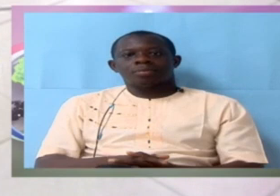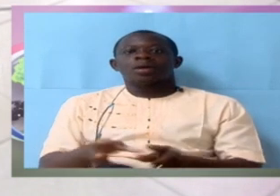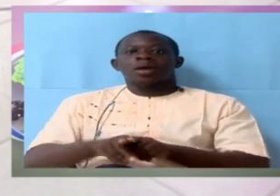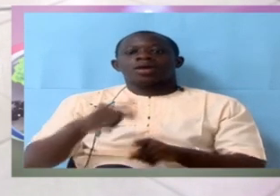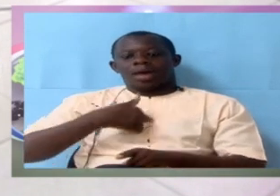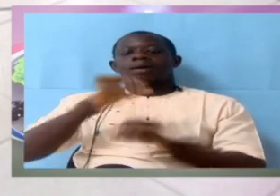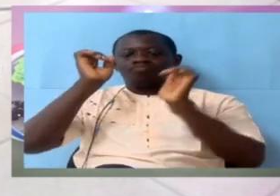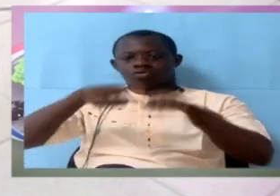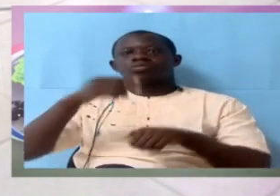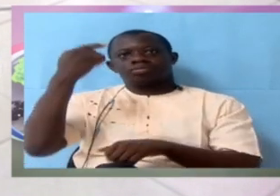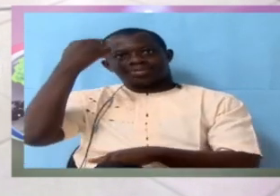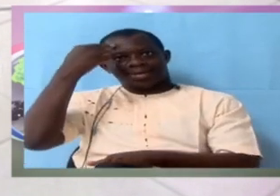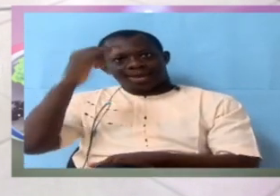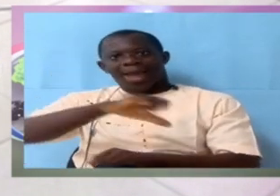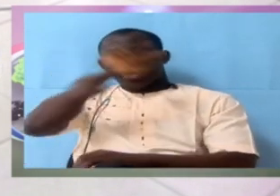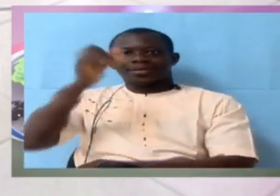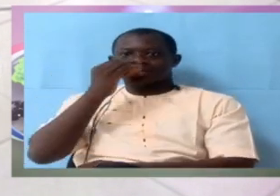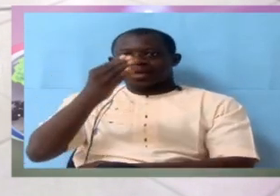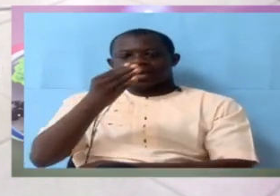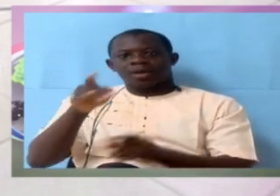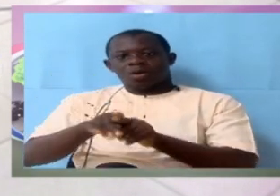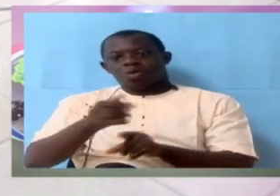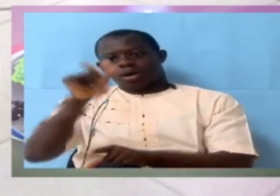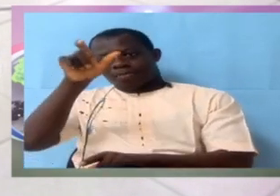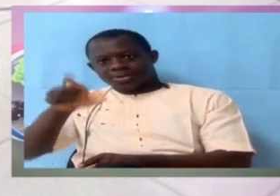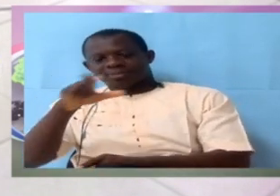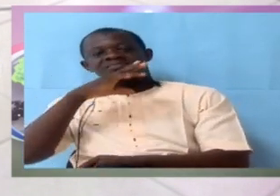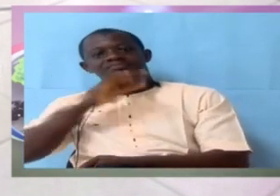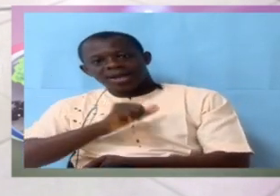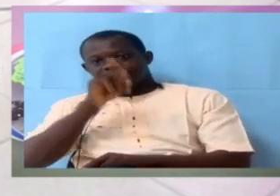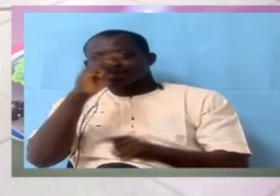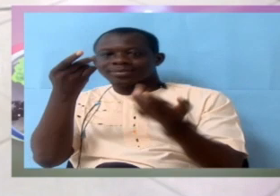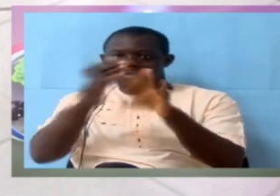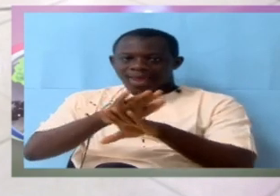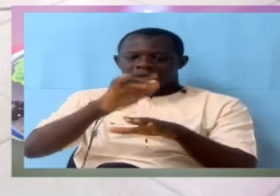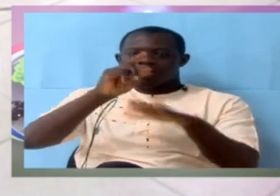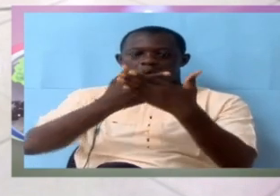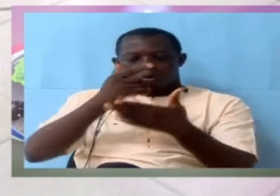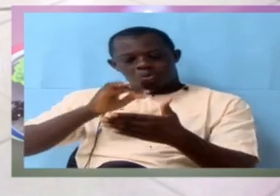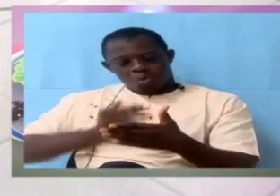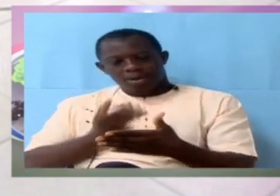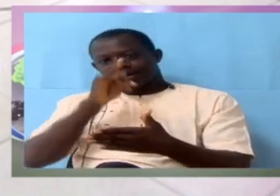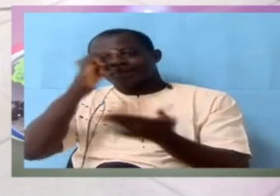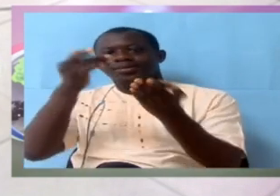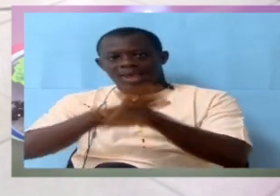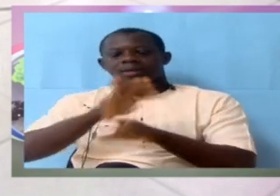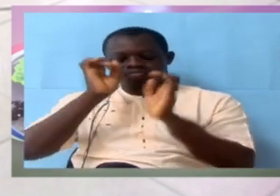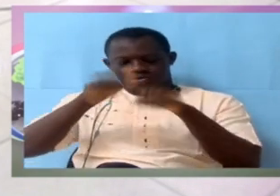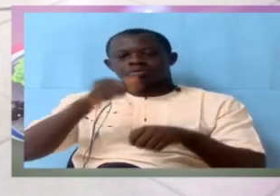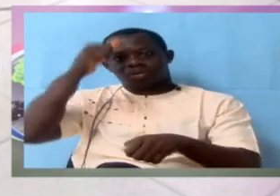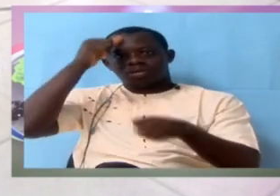I can just think and say, male, somebody, a male died or a female died. I can remember those